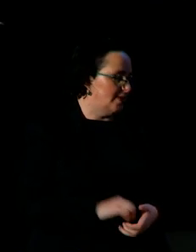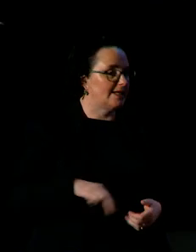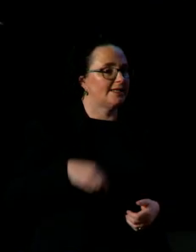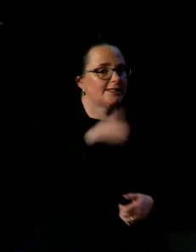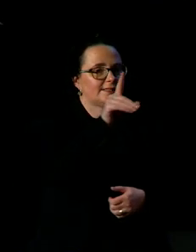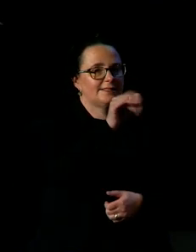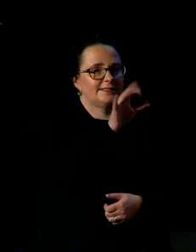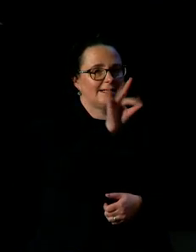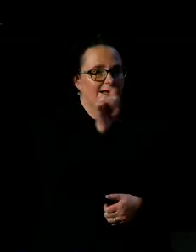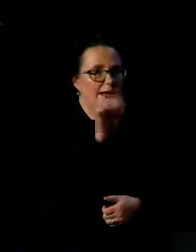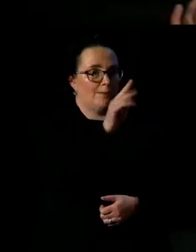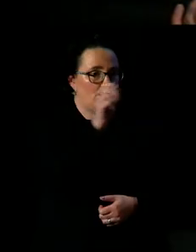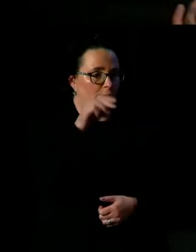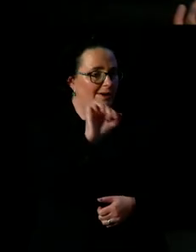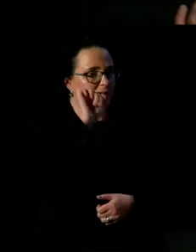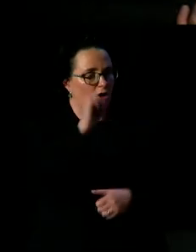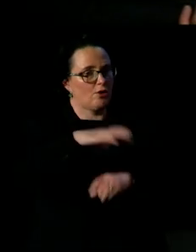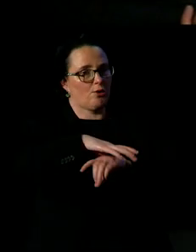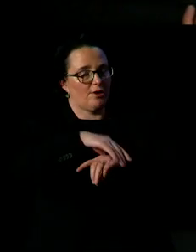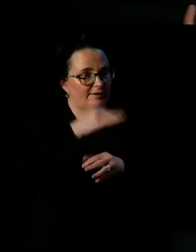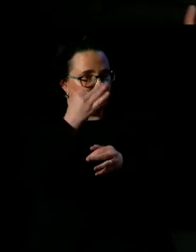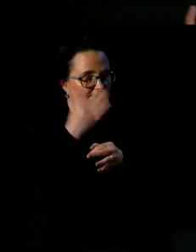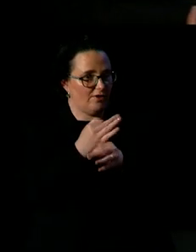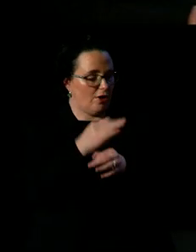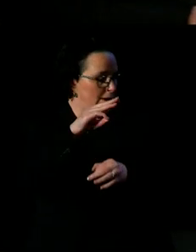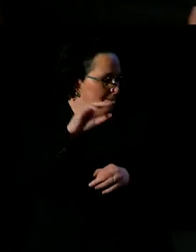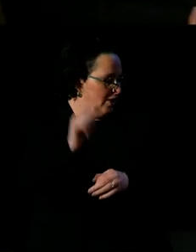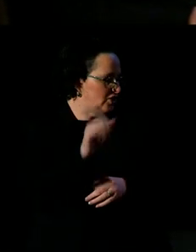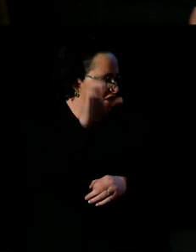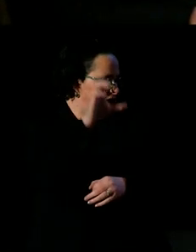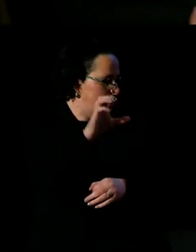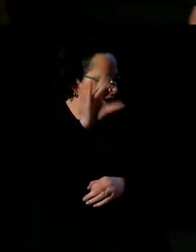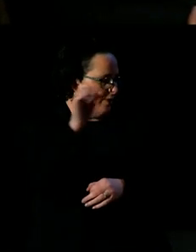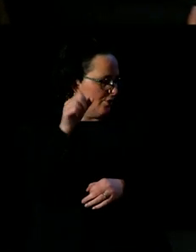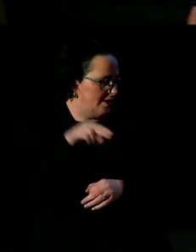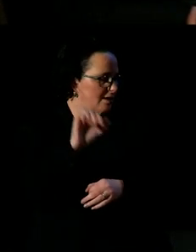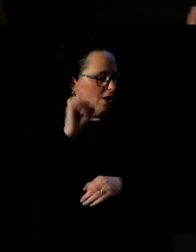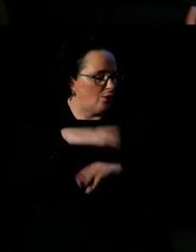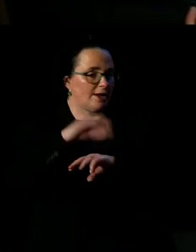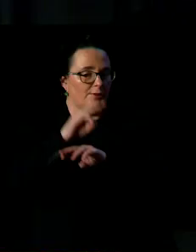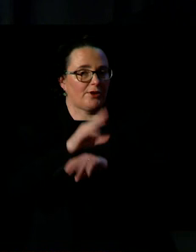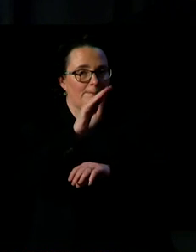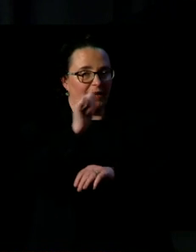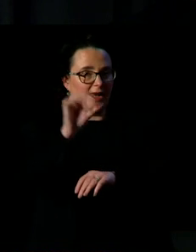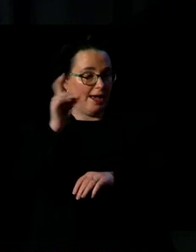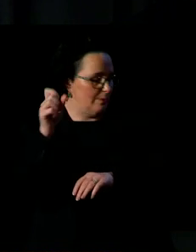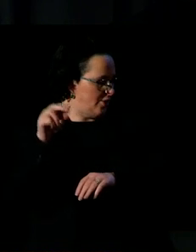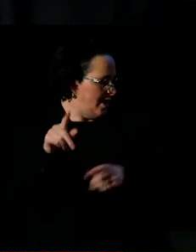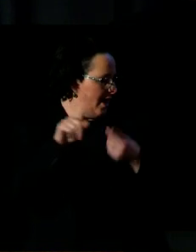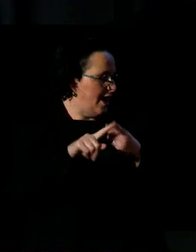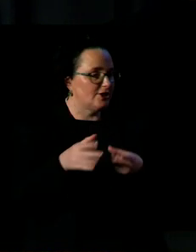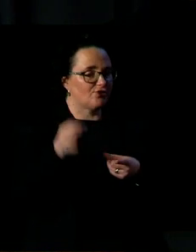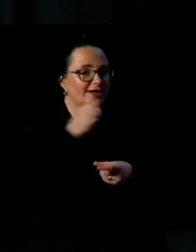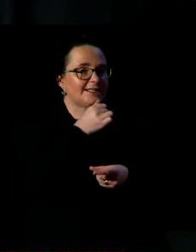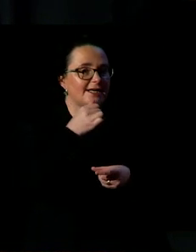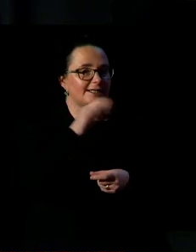Dick LeBloom, whose grandfather, Masha Halperin, grandmother Bella Halperin, and great-aunt Sarah